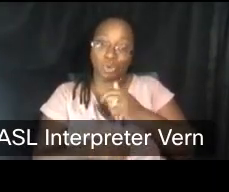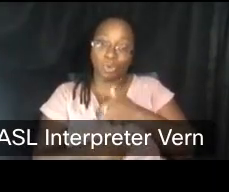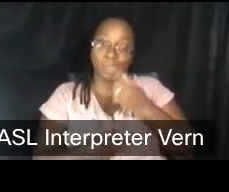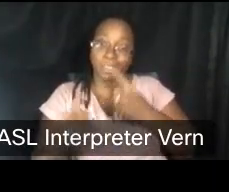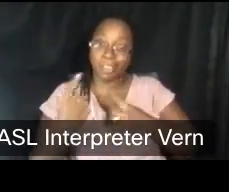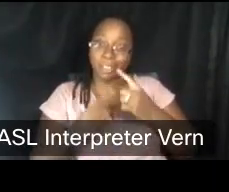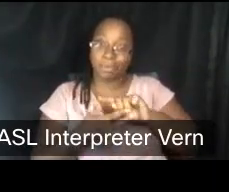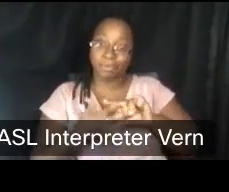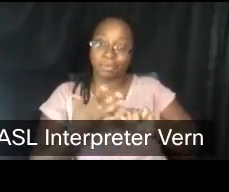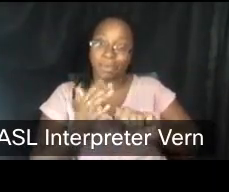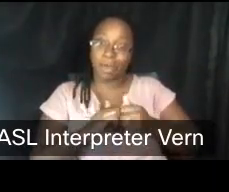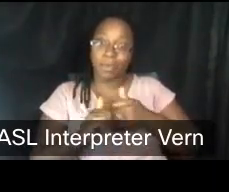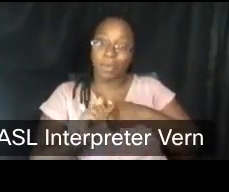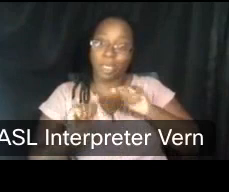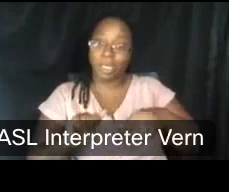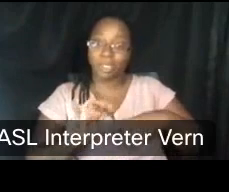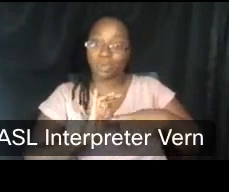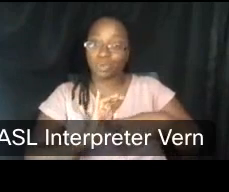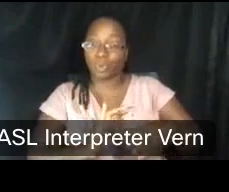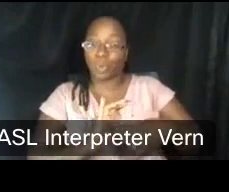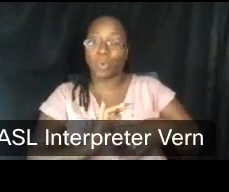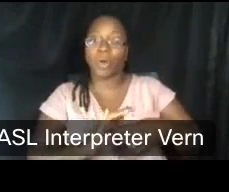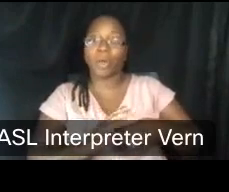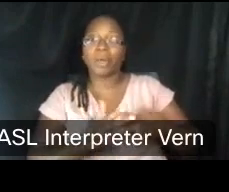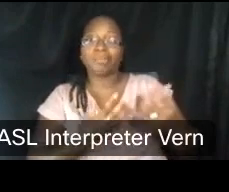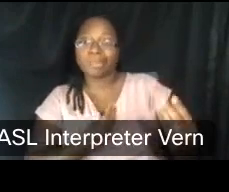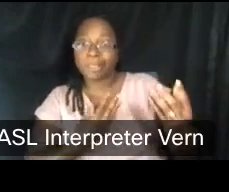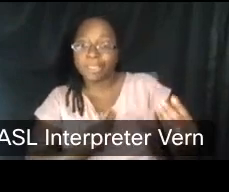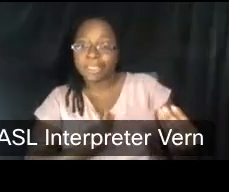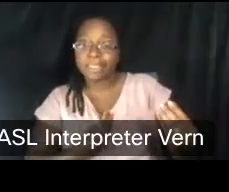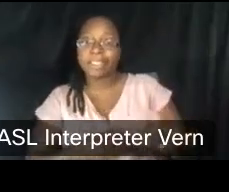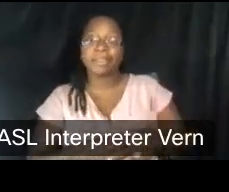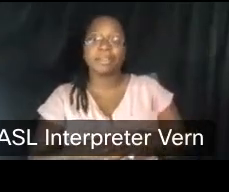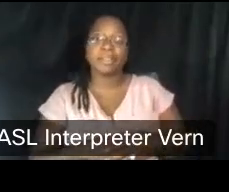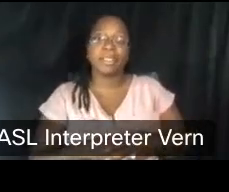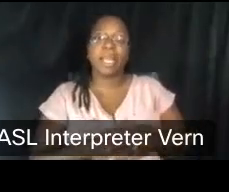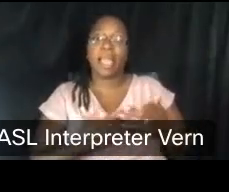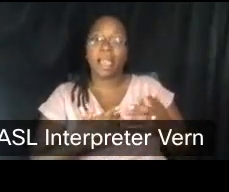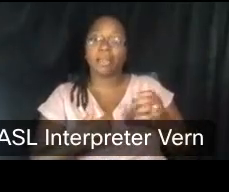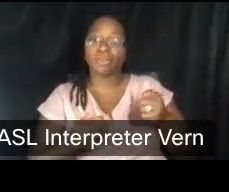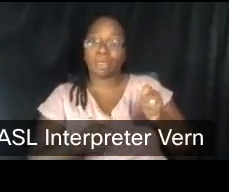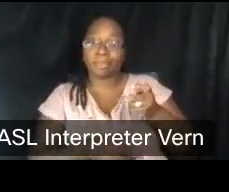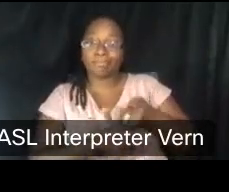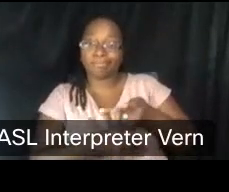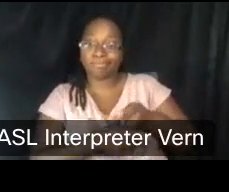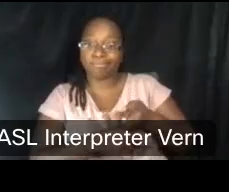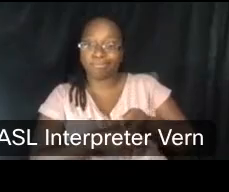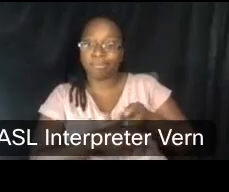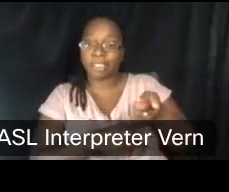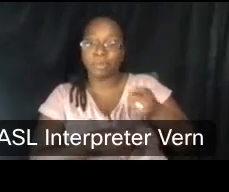convey empathy and foster connection and sense of belonging for the survivors accessing our services.